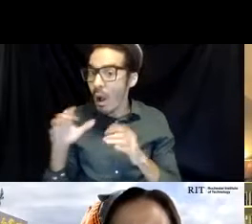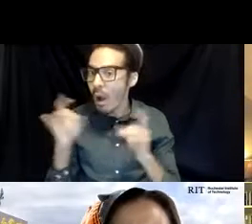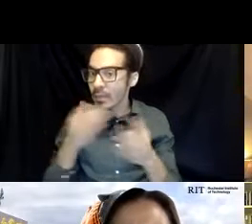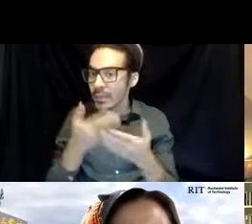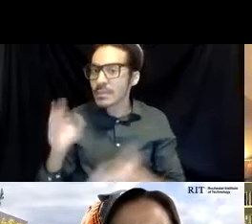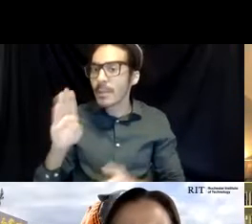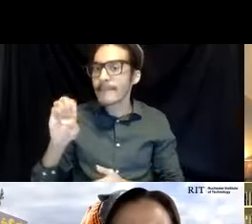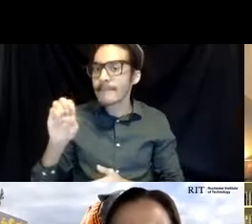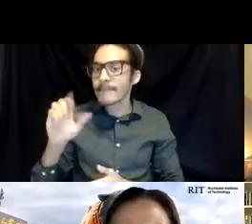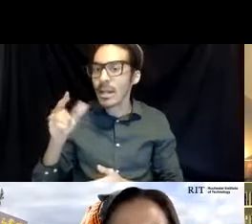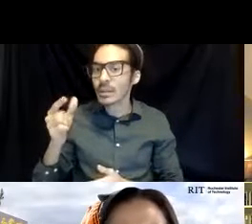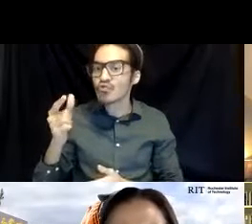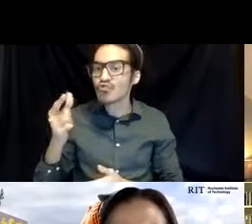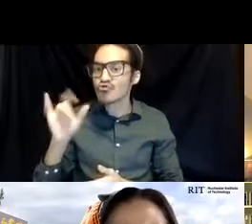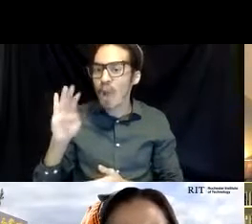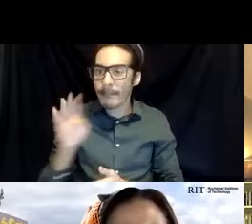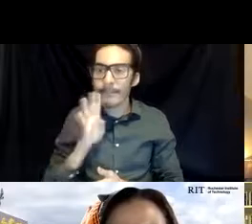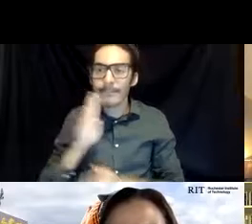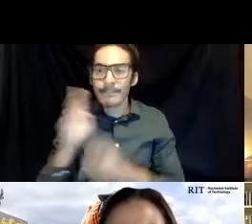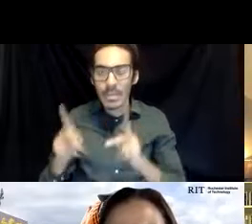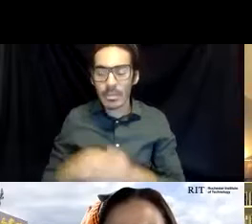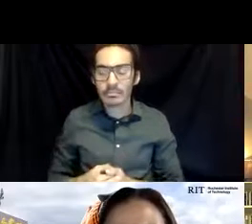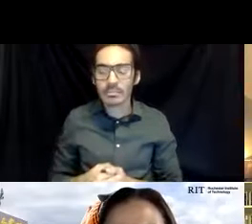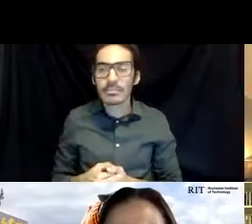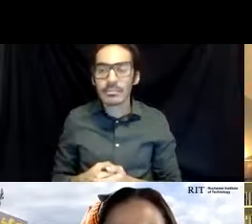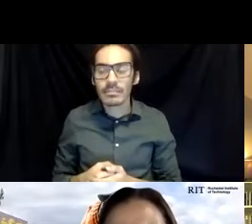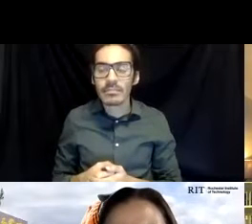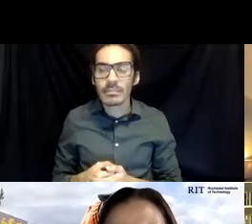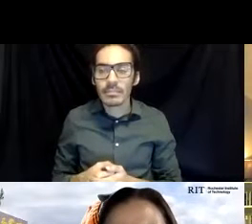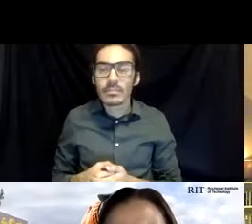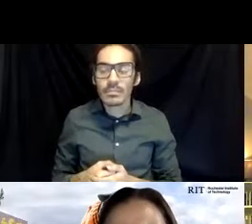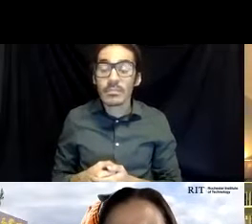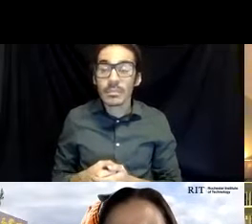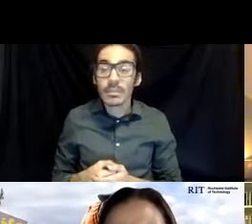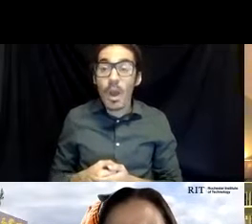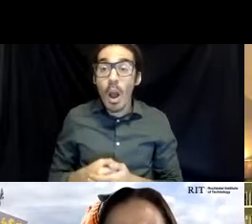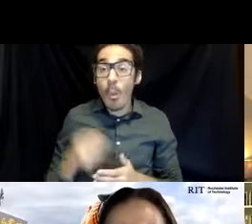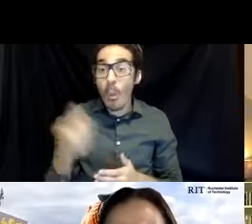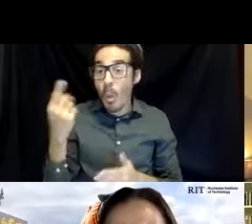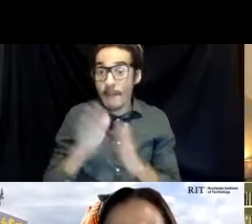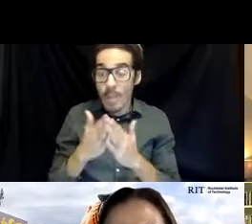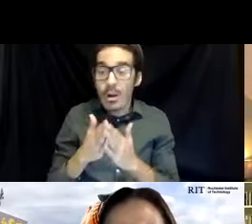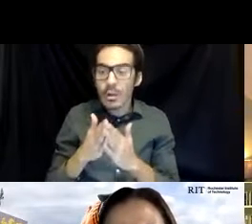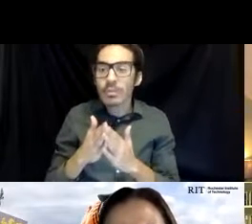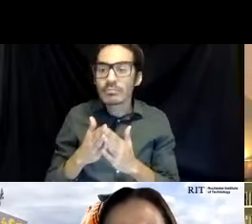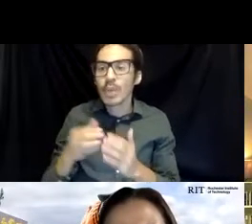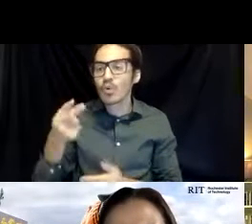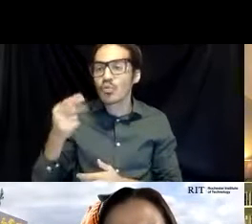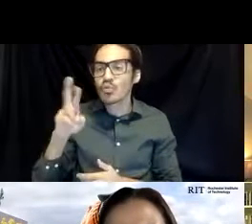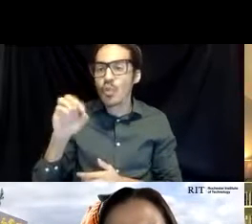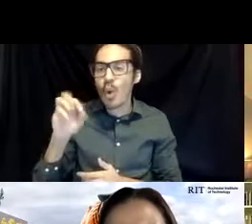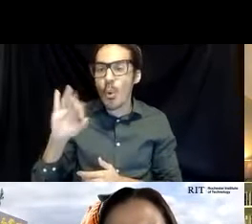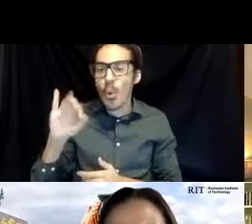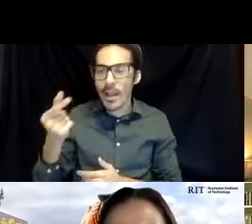previously. And I'm also reading, and this is something that I could recommend, a book called Growing Up Aboriginal. It's a collection of short stories by